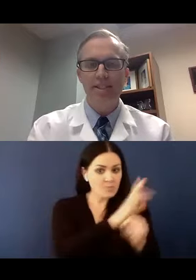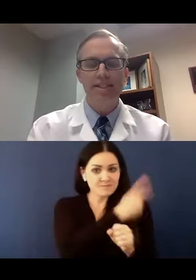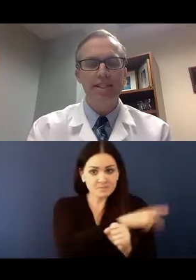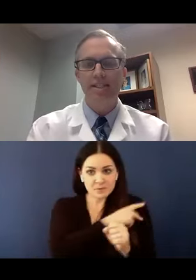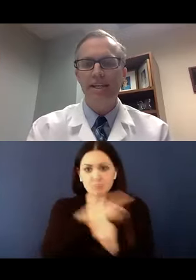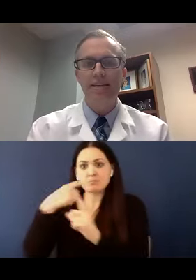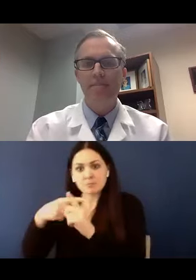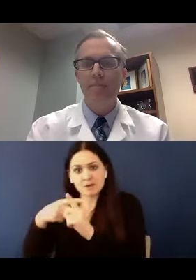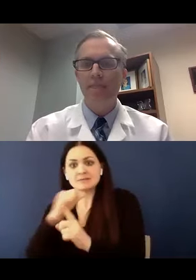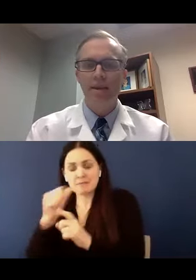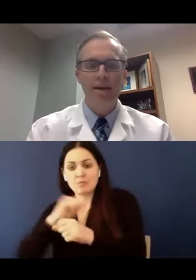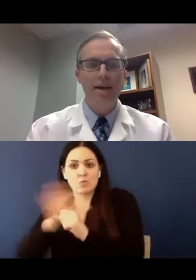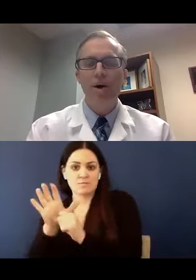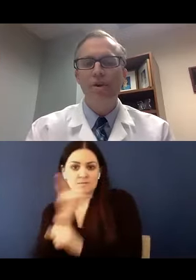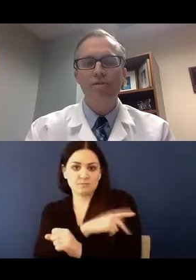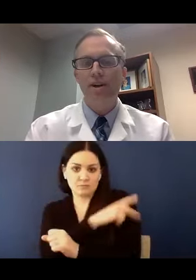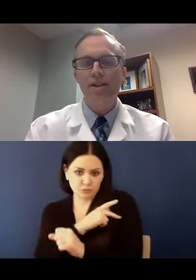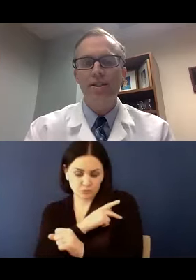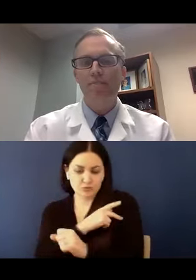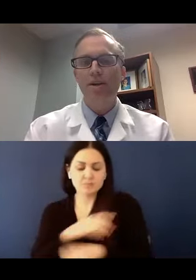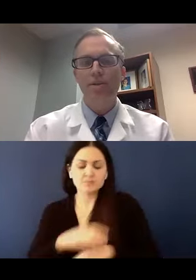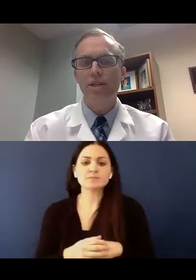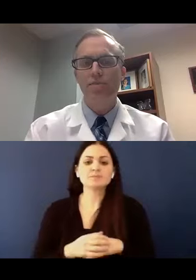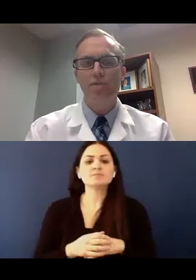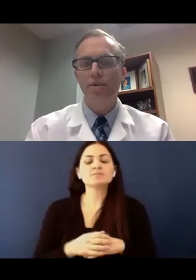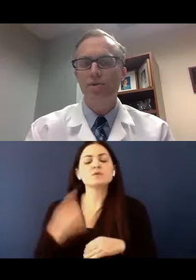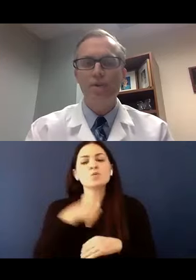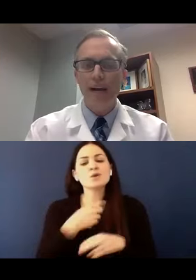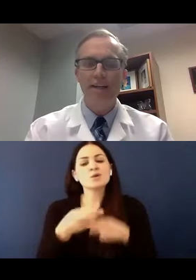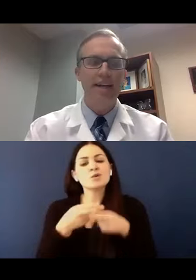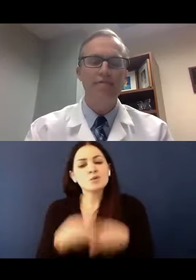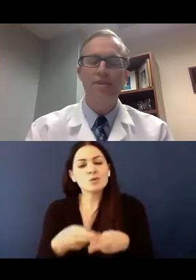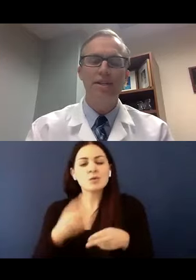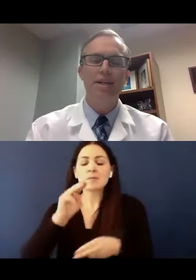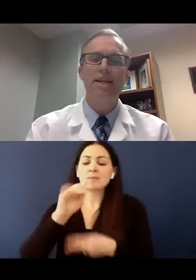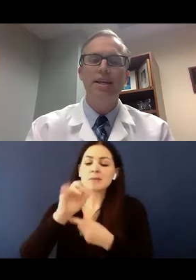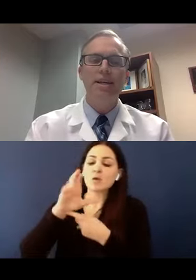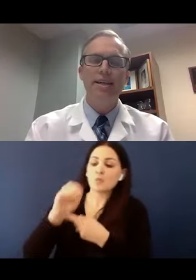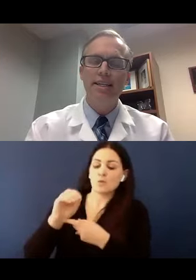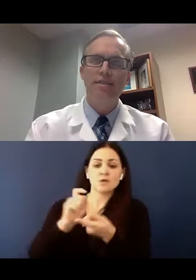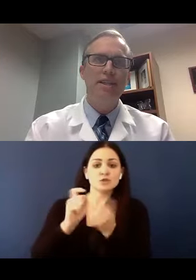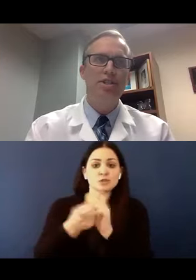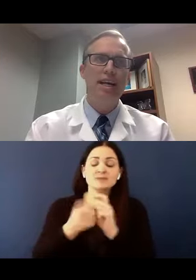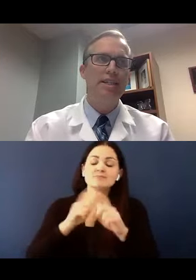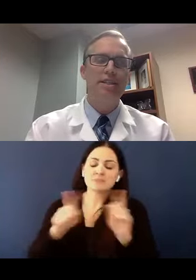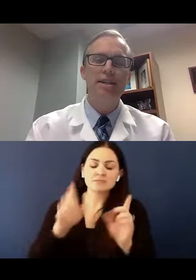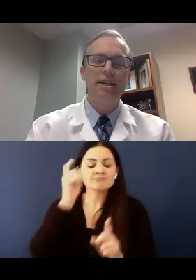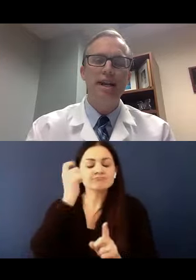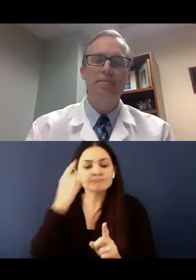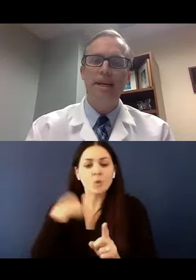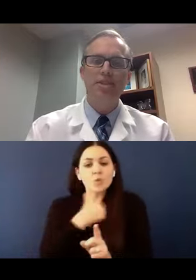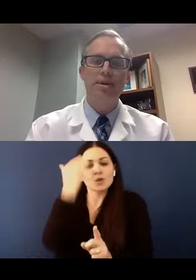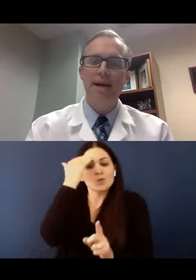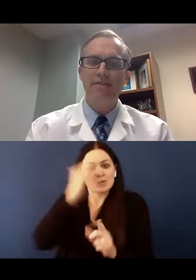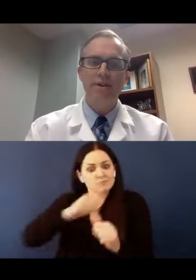to citizens of the state. And while we refer to this as a micro adjustment approach, we recognize fully that each of these changes